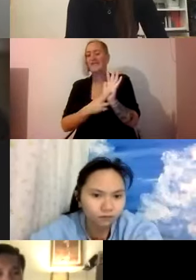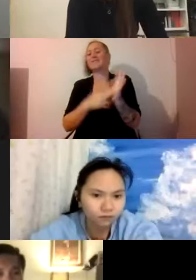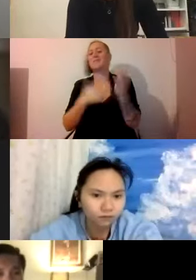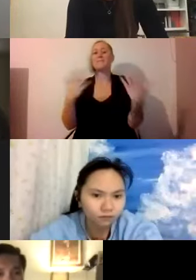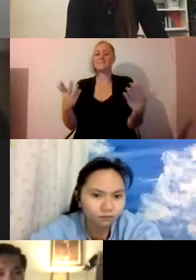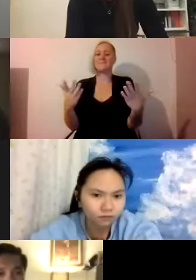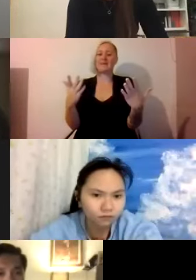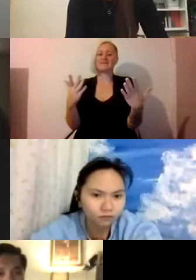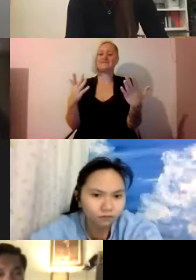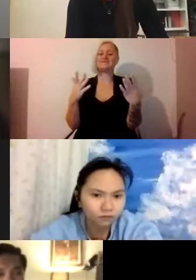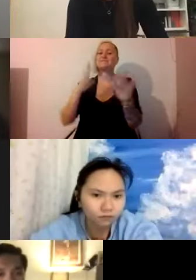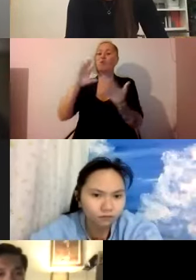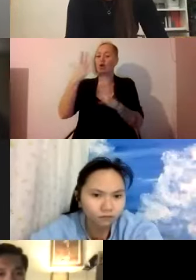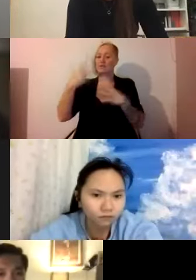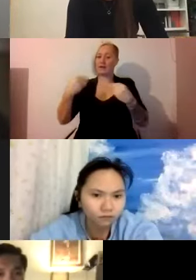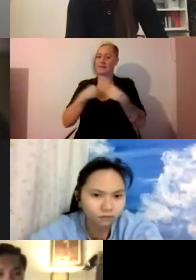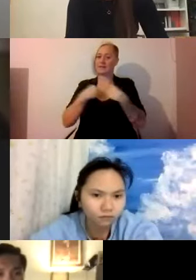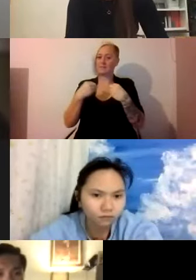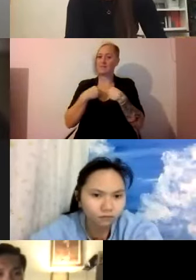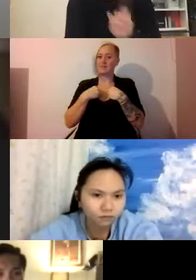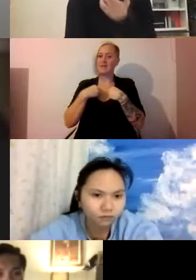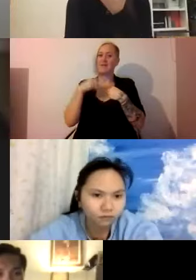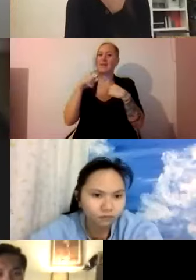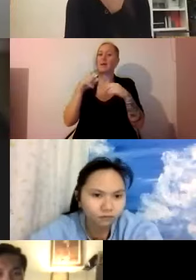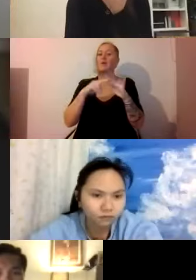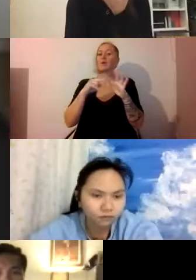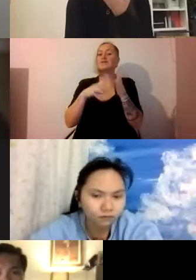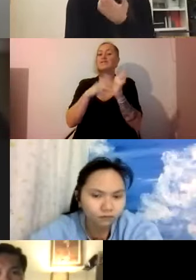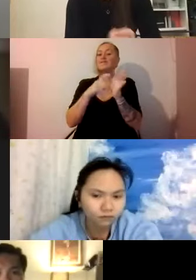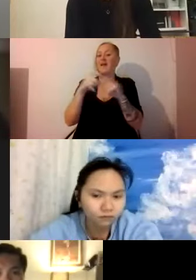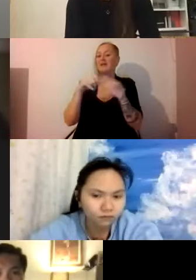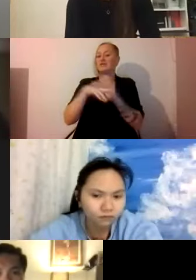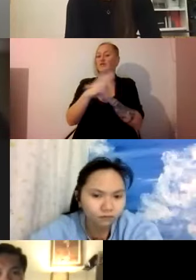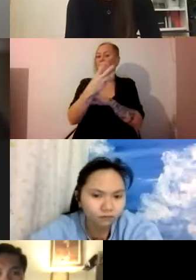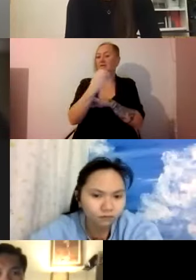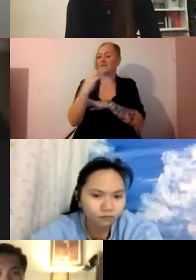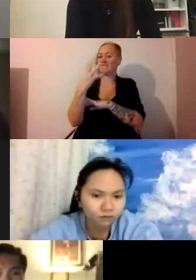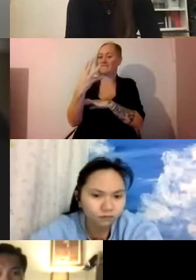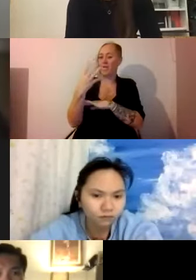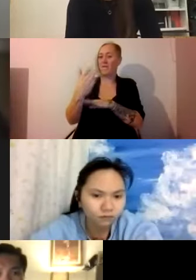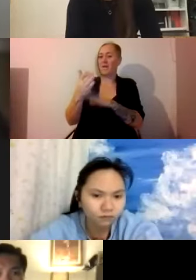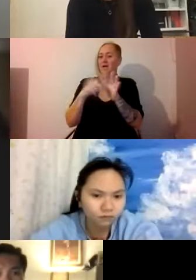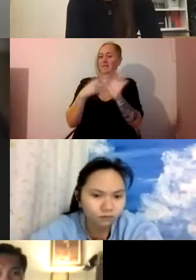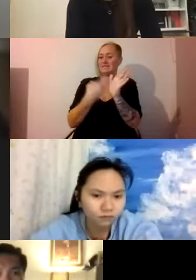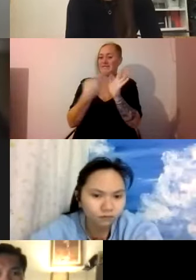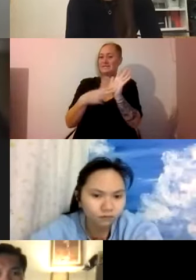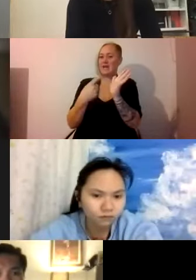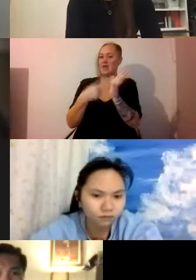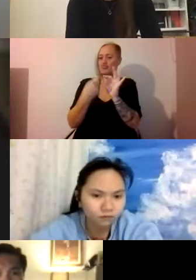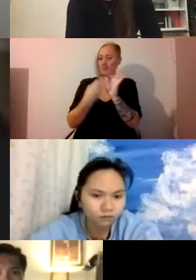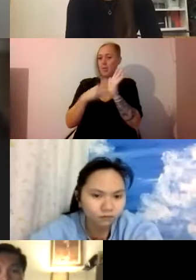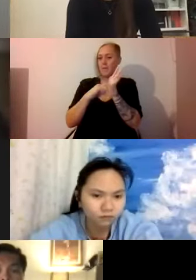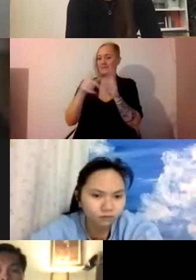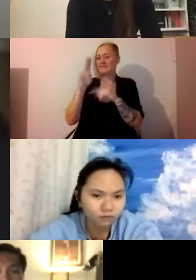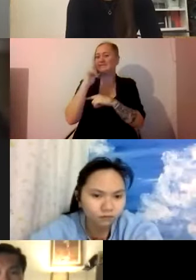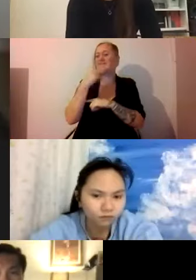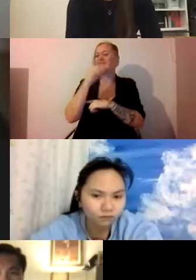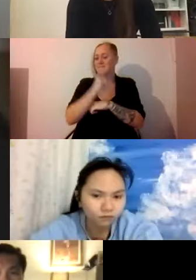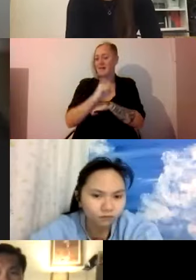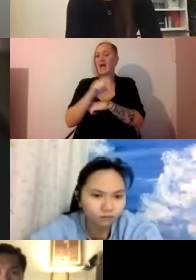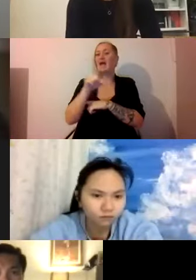but the AUSLAN Company was founded in 2004 by Darren Roberts, who is a deaf man. And today it is still the